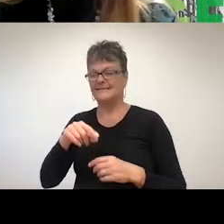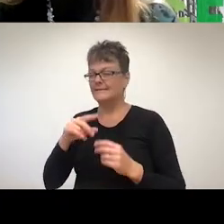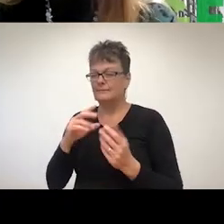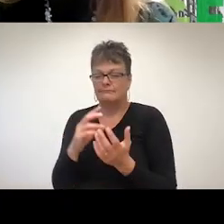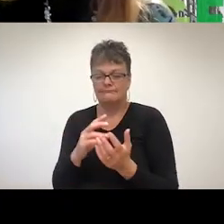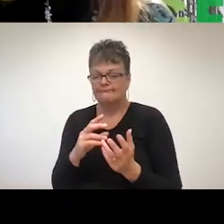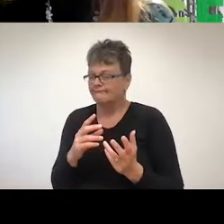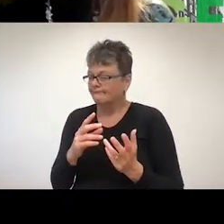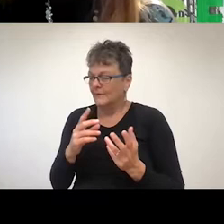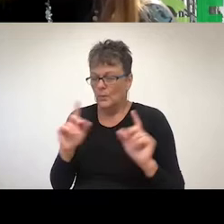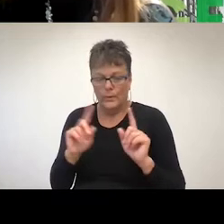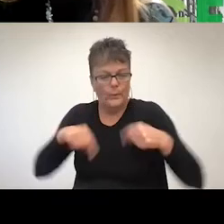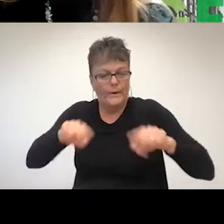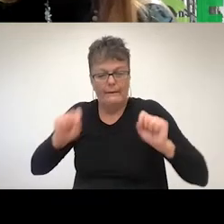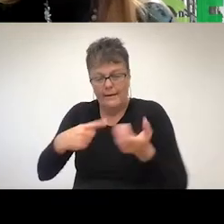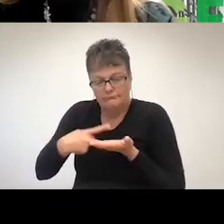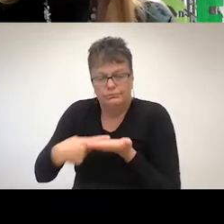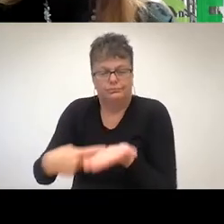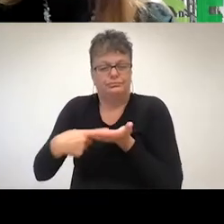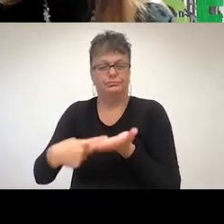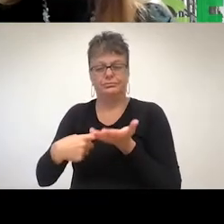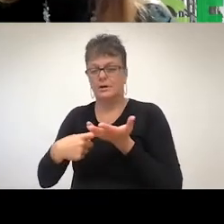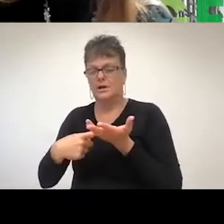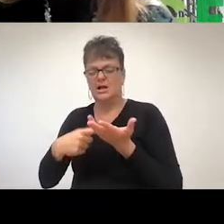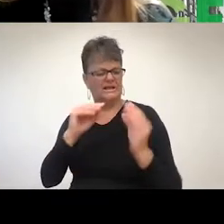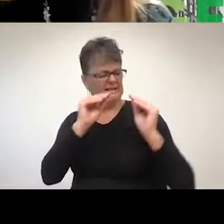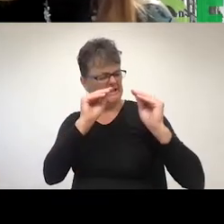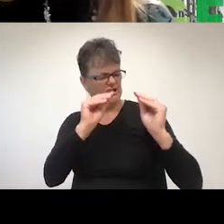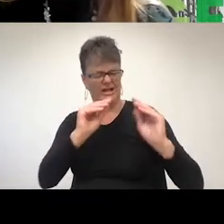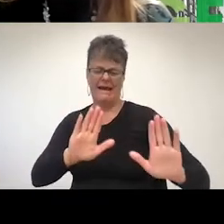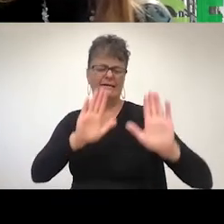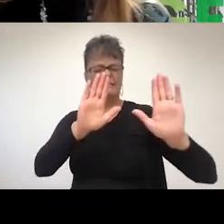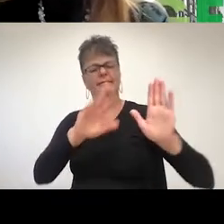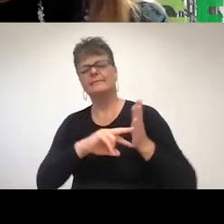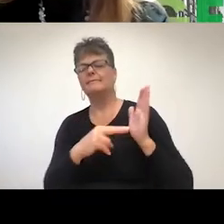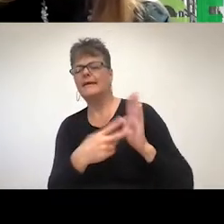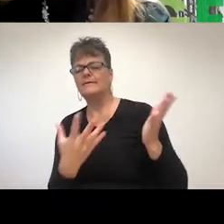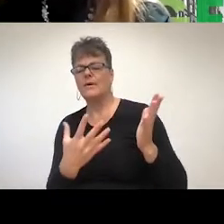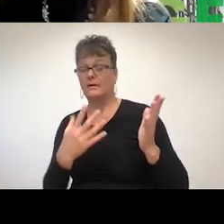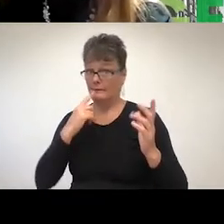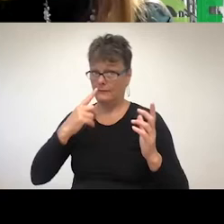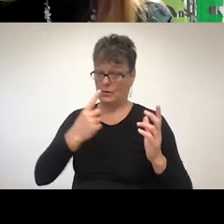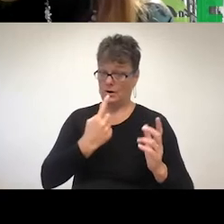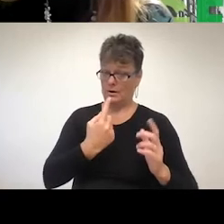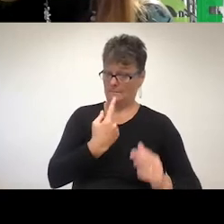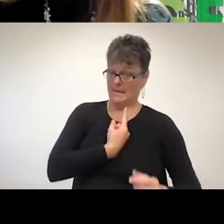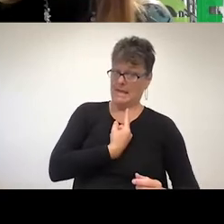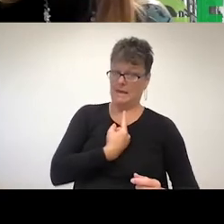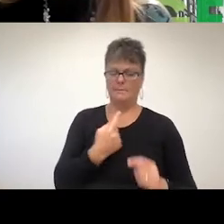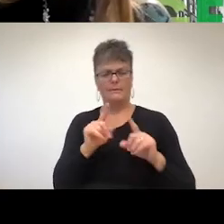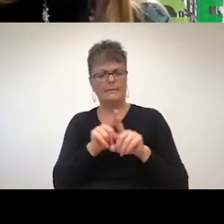a community, explore what teaching excellence means to us individually and collectively, to understand what we can do